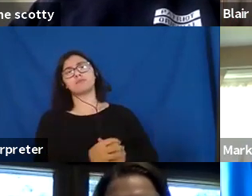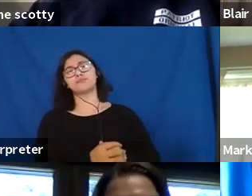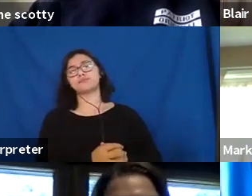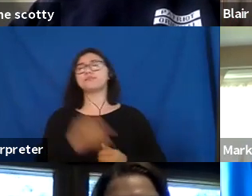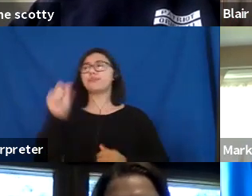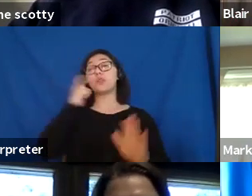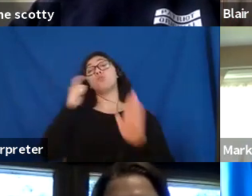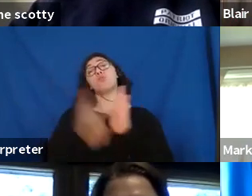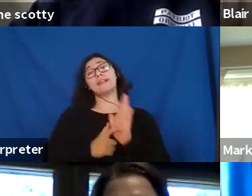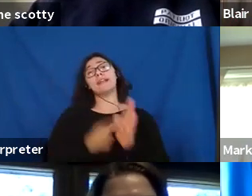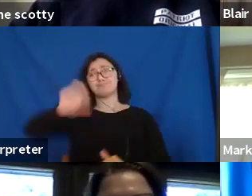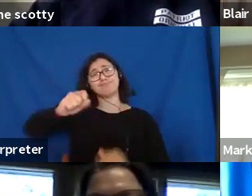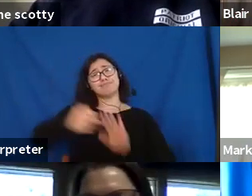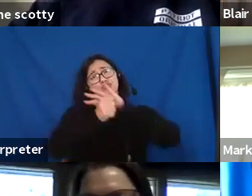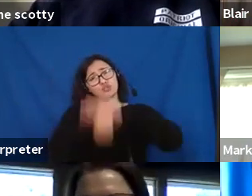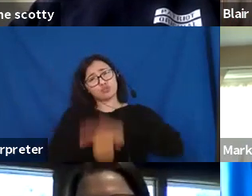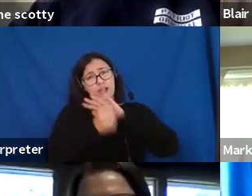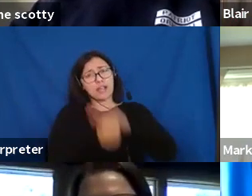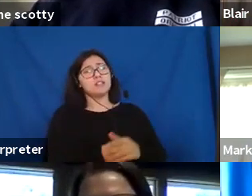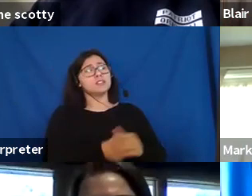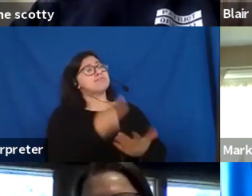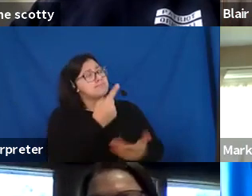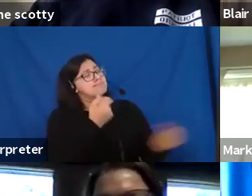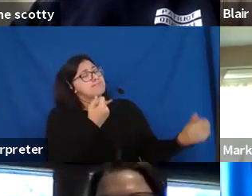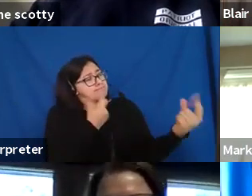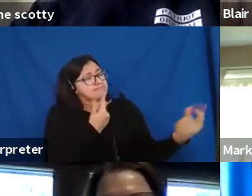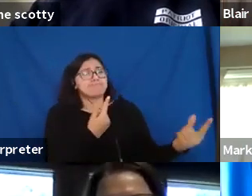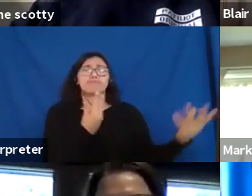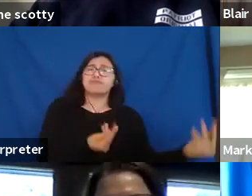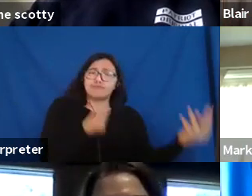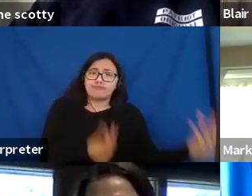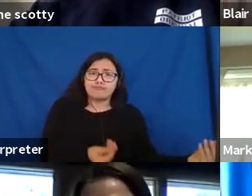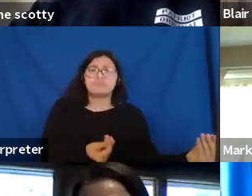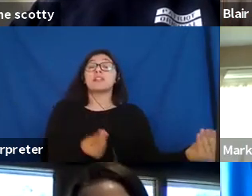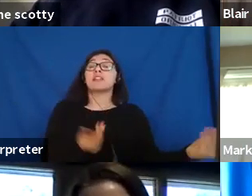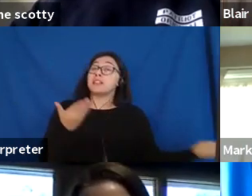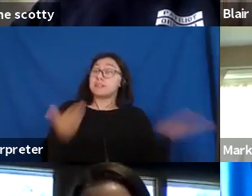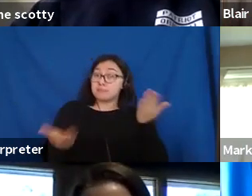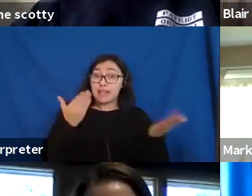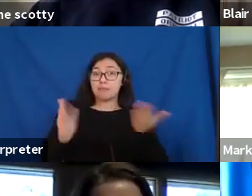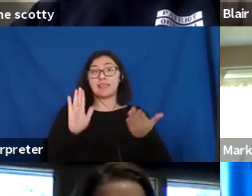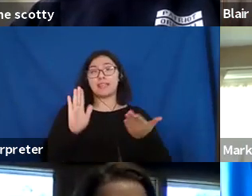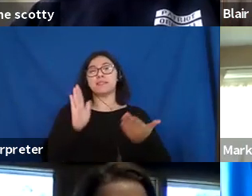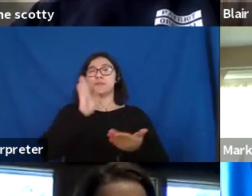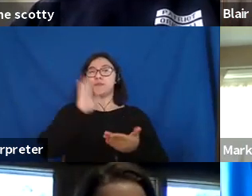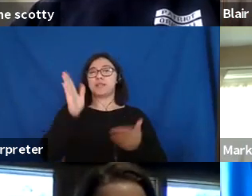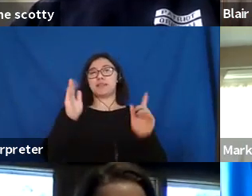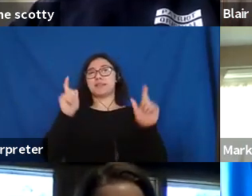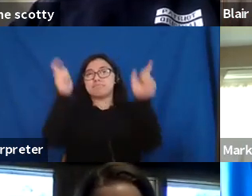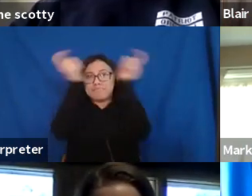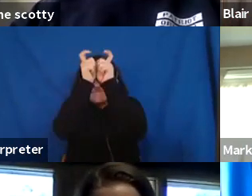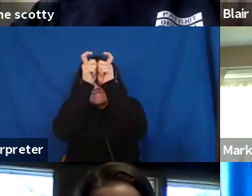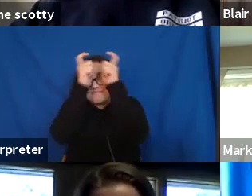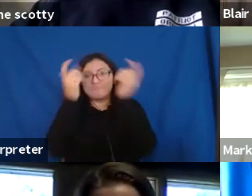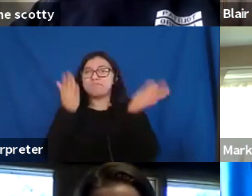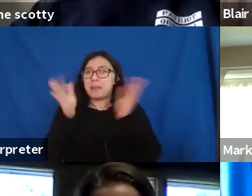that stress and having that compassion for the stress that leads somebody to maybe their smaller mind can be a really,